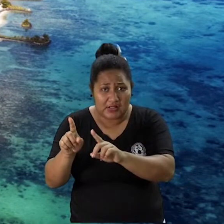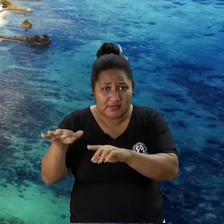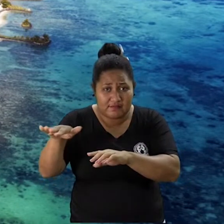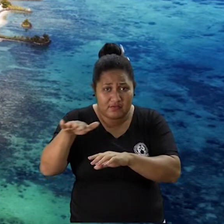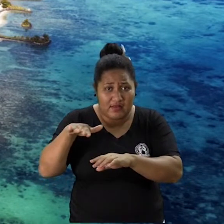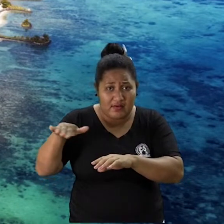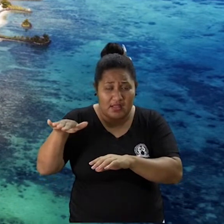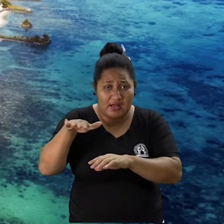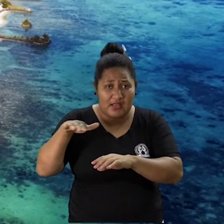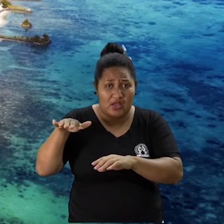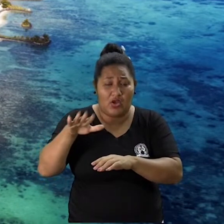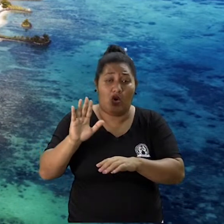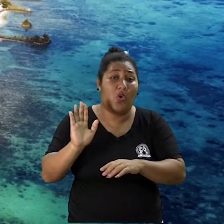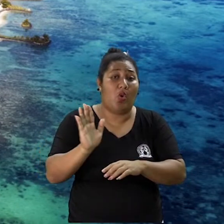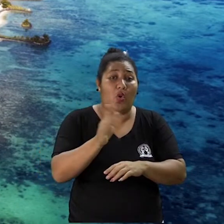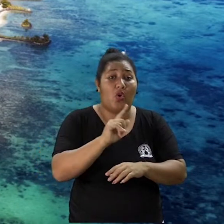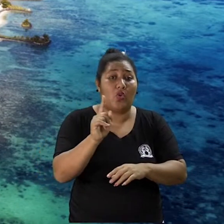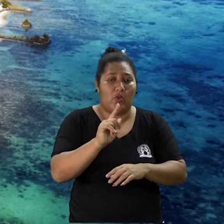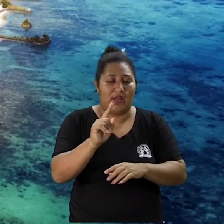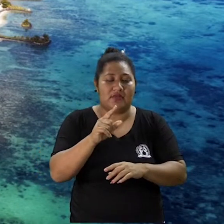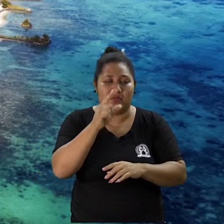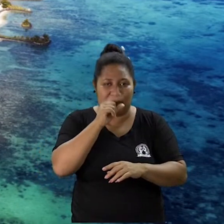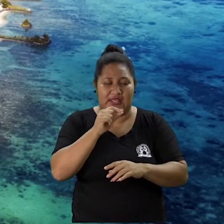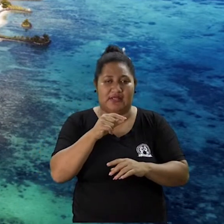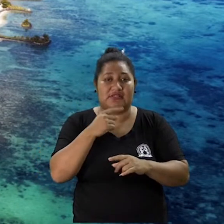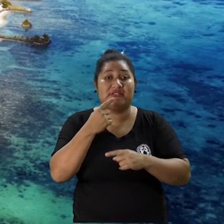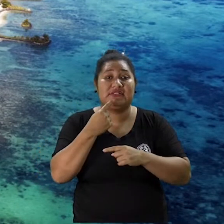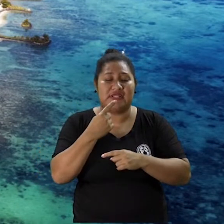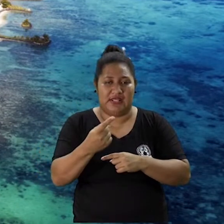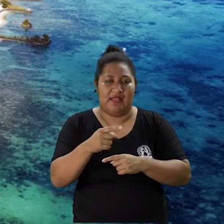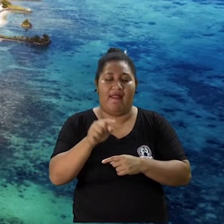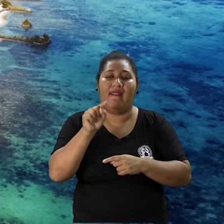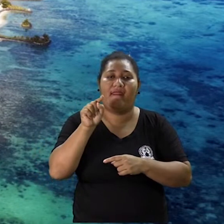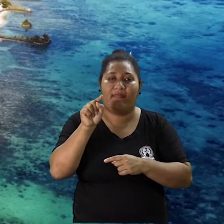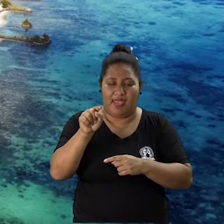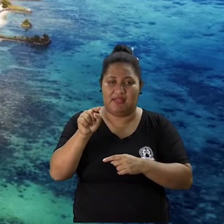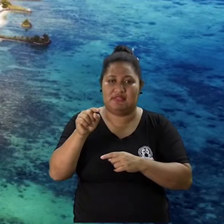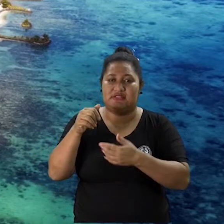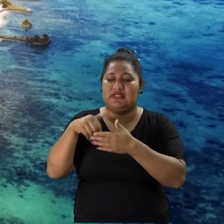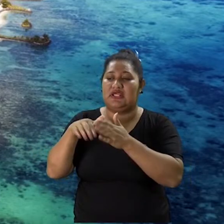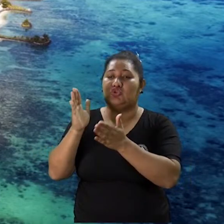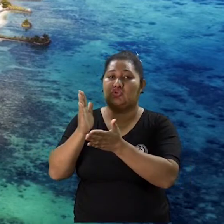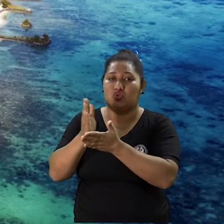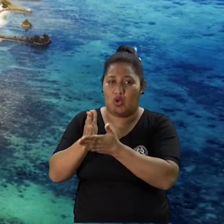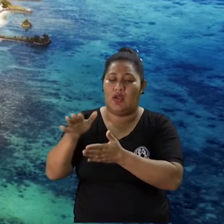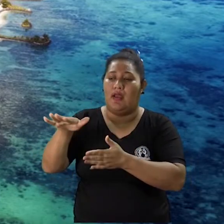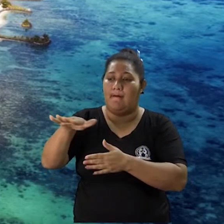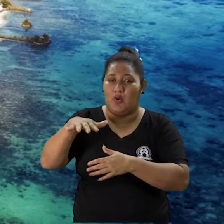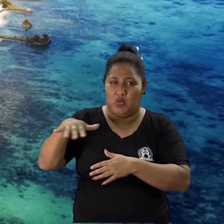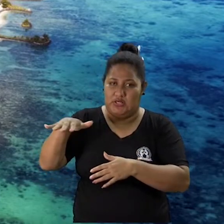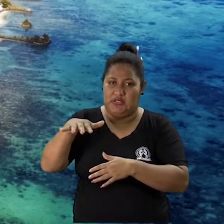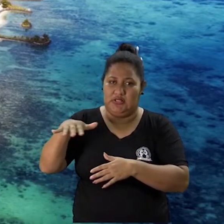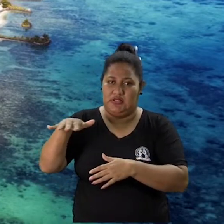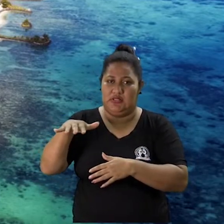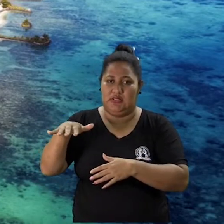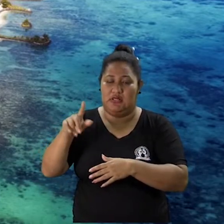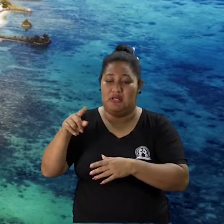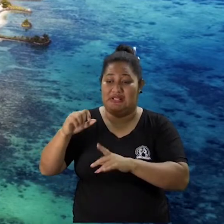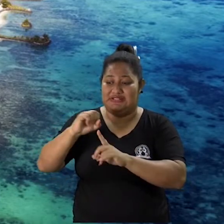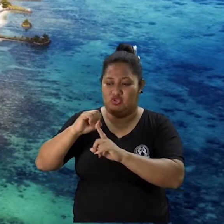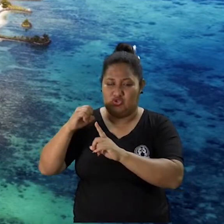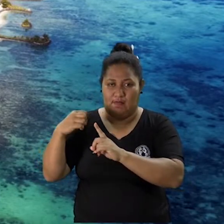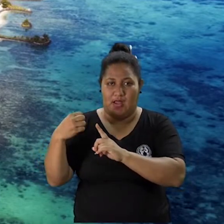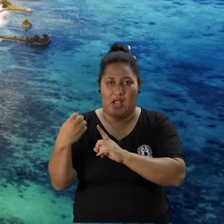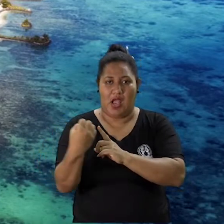le vaenga umala na e mwhenta tau whapea. That's the inshore marine environment. O le se o